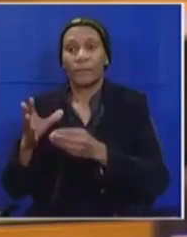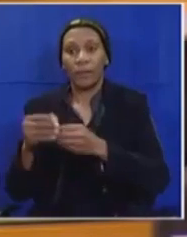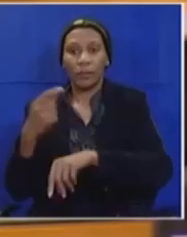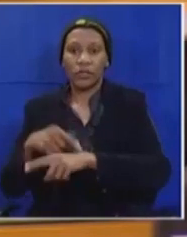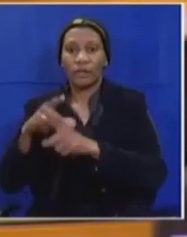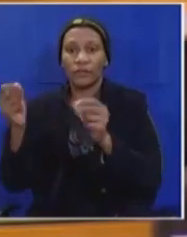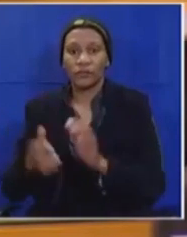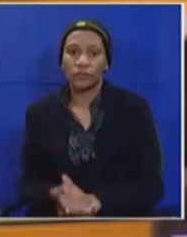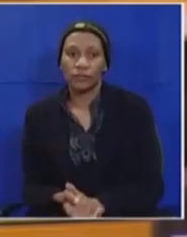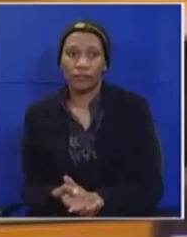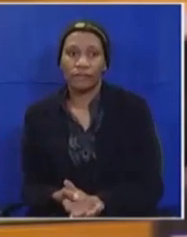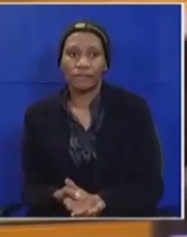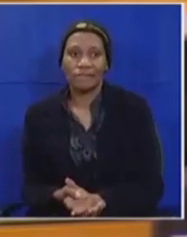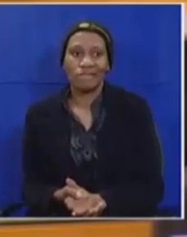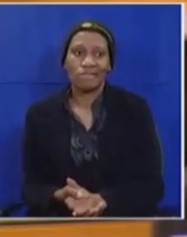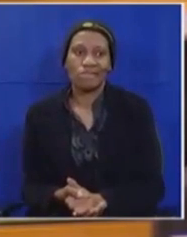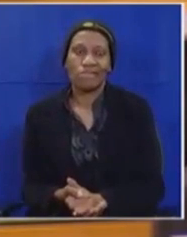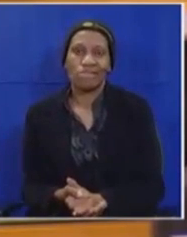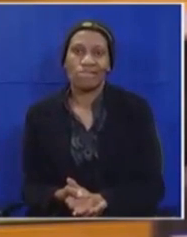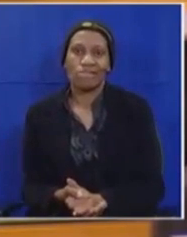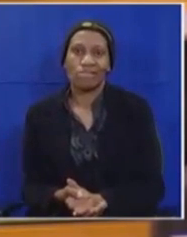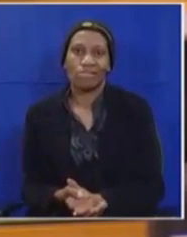can trust and is honest to the facts.